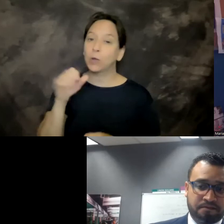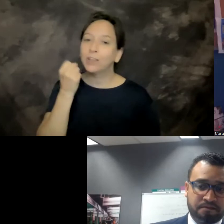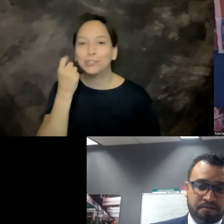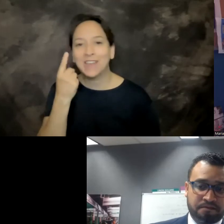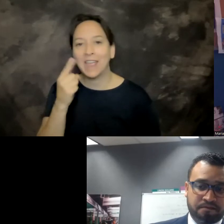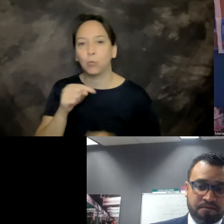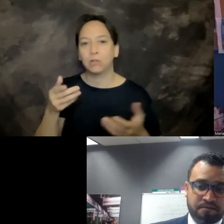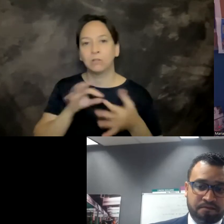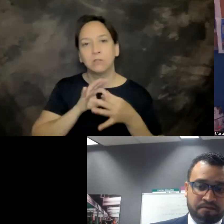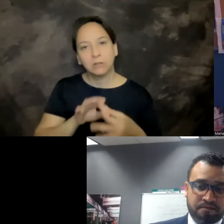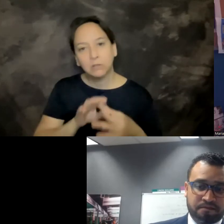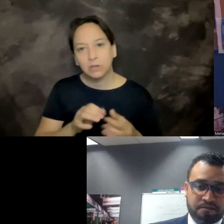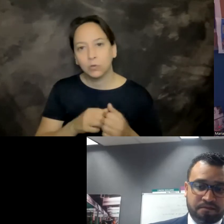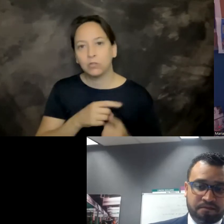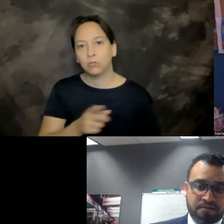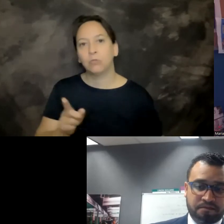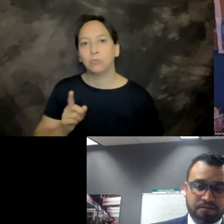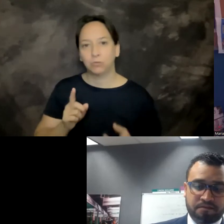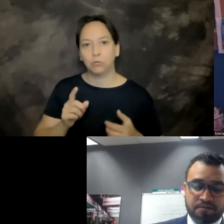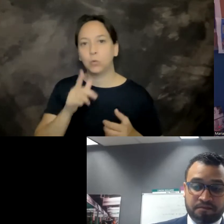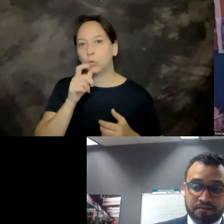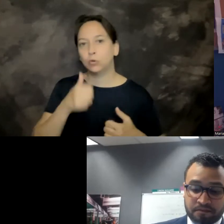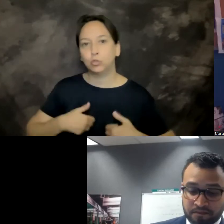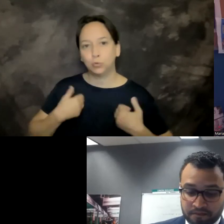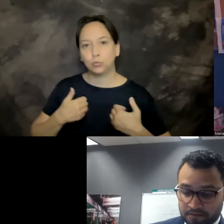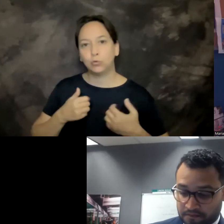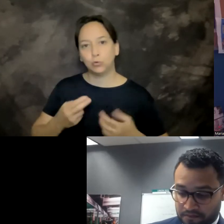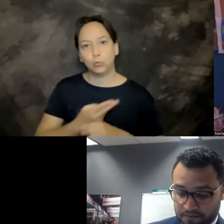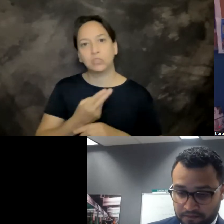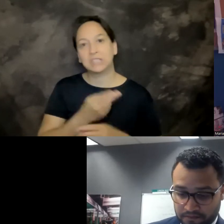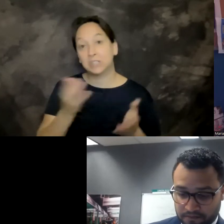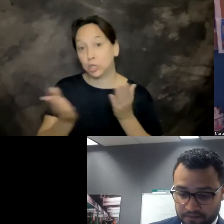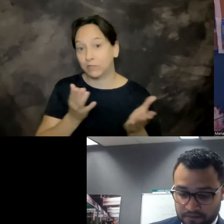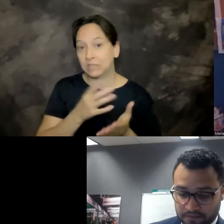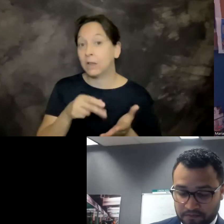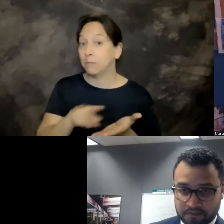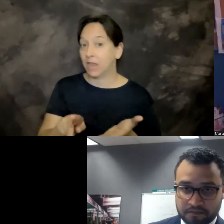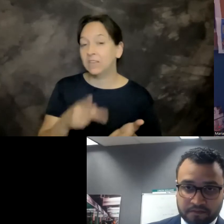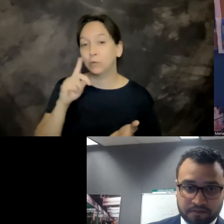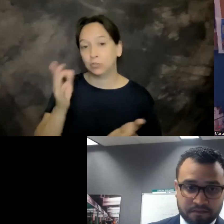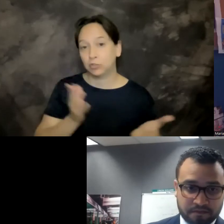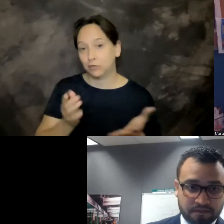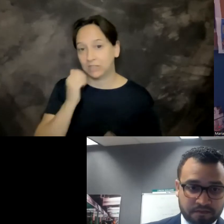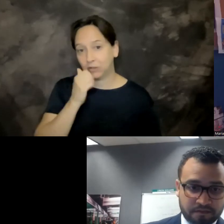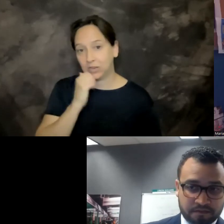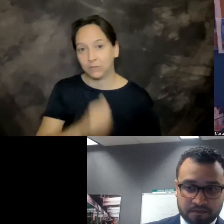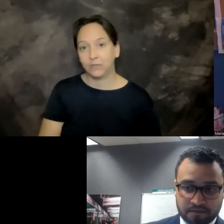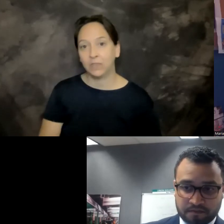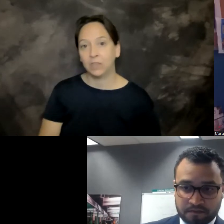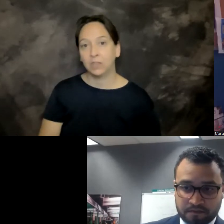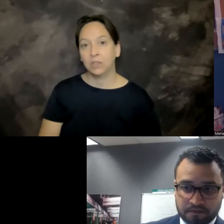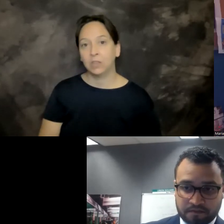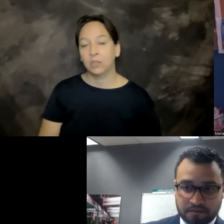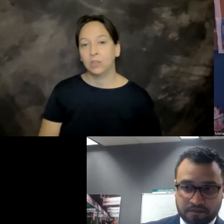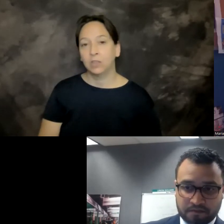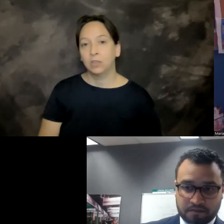present with who's actually using our service every day, and they're paying for that service. So whether they have a Charlie card